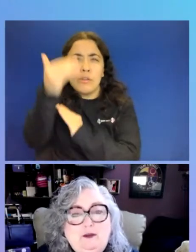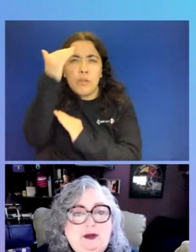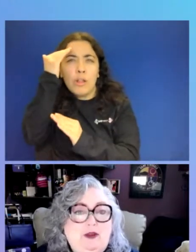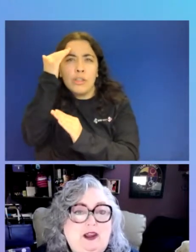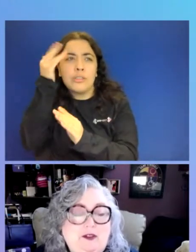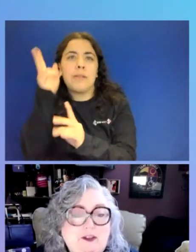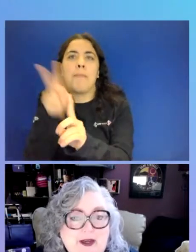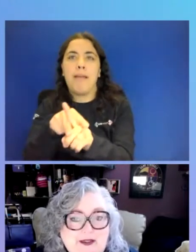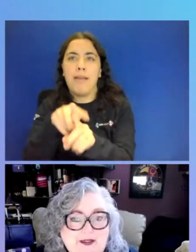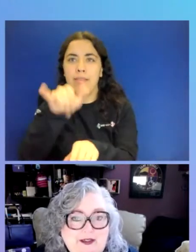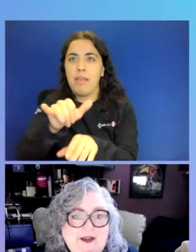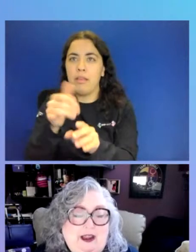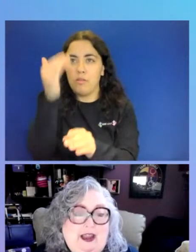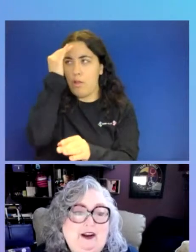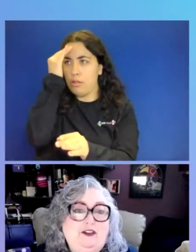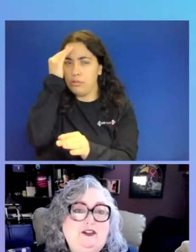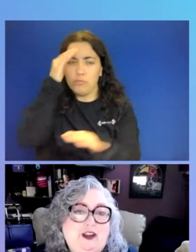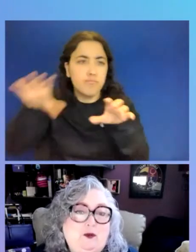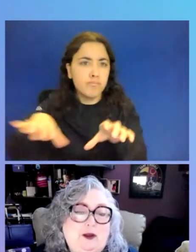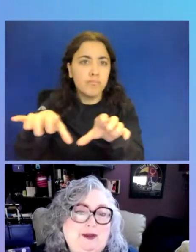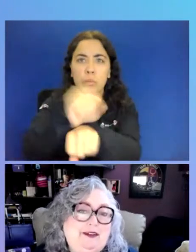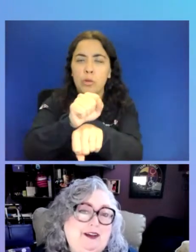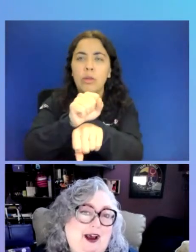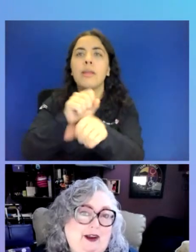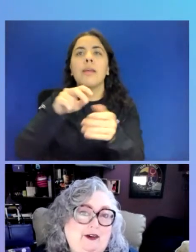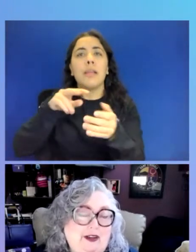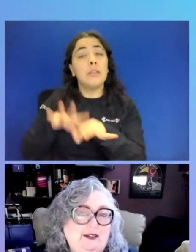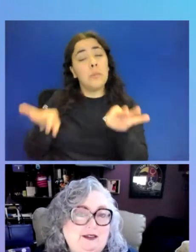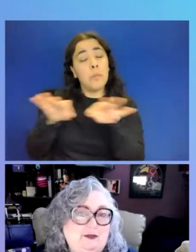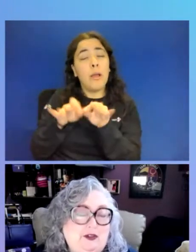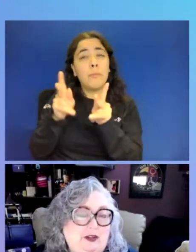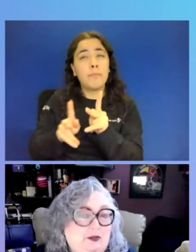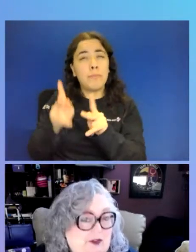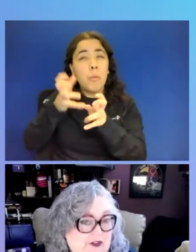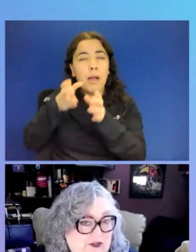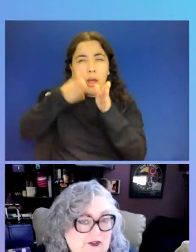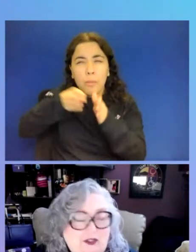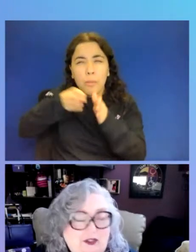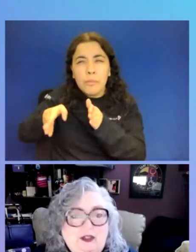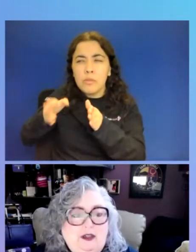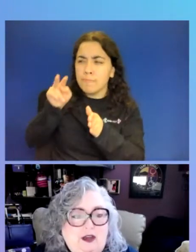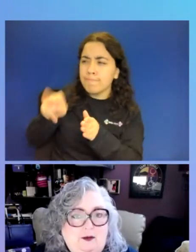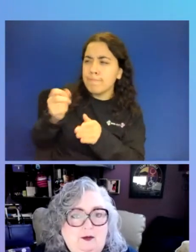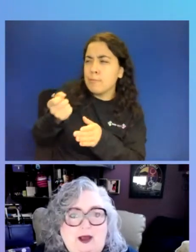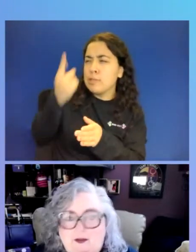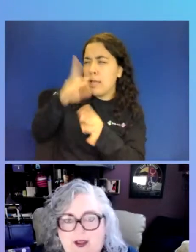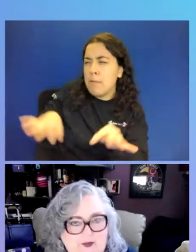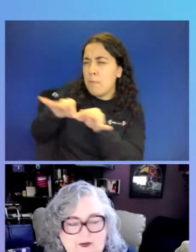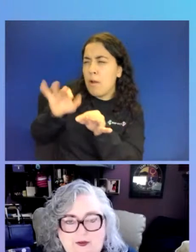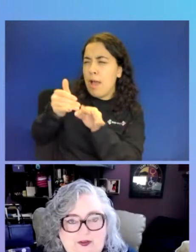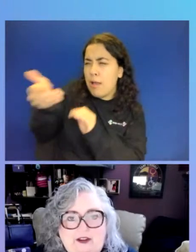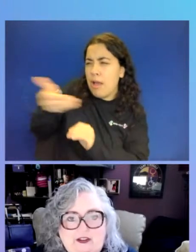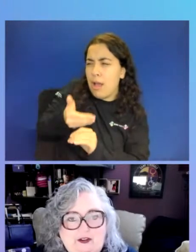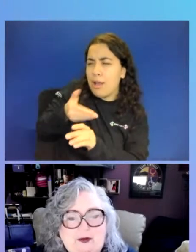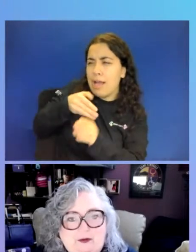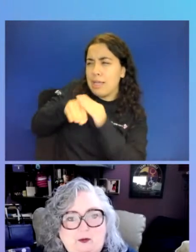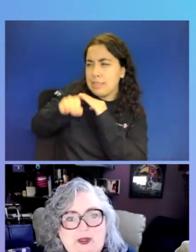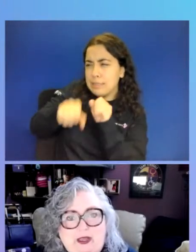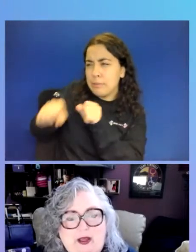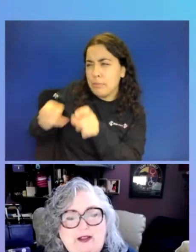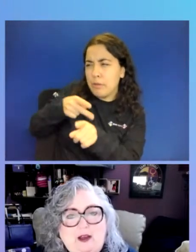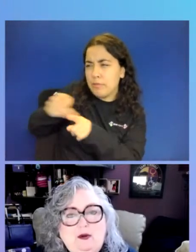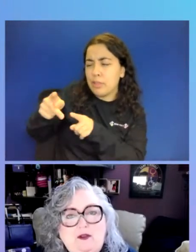that people can respect and understand what it means to hire an accessibility professional. Outside of the certifications,